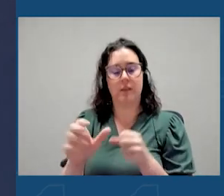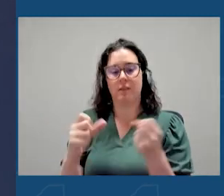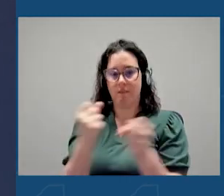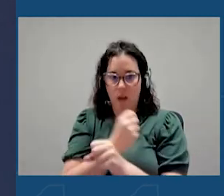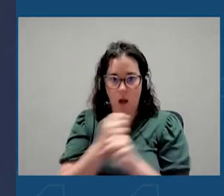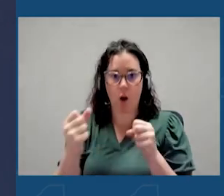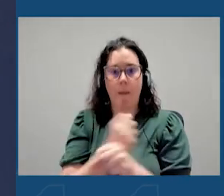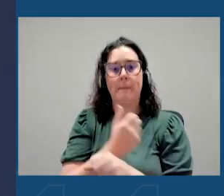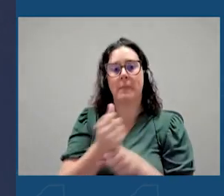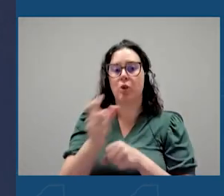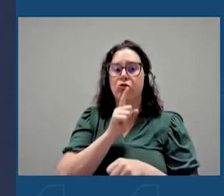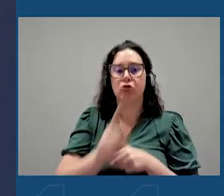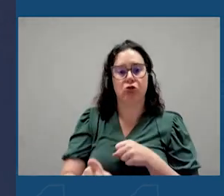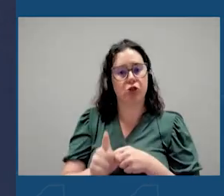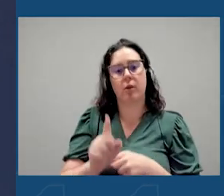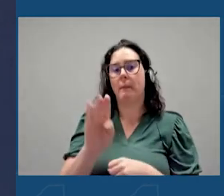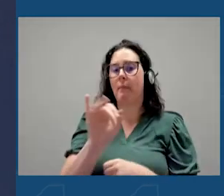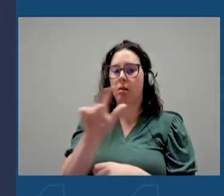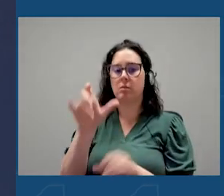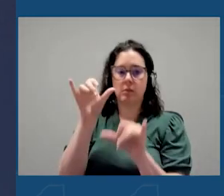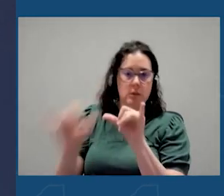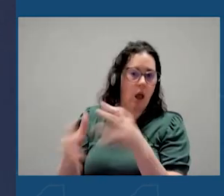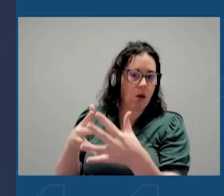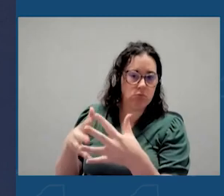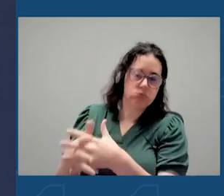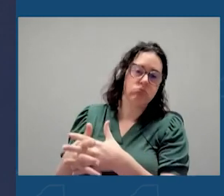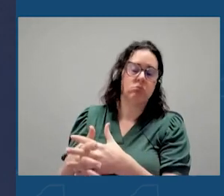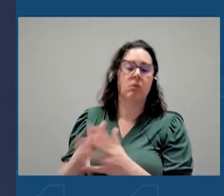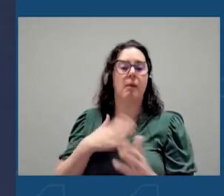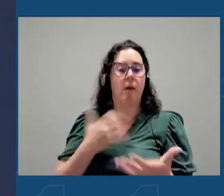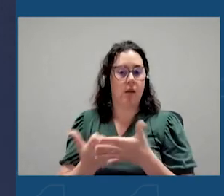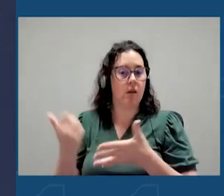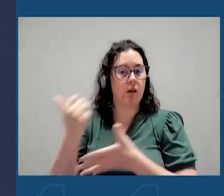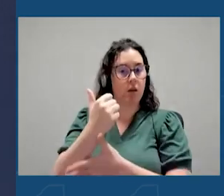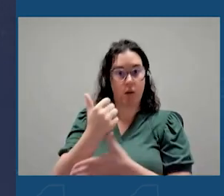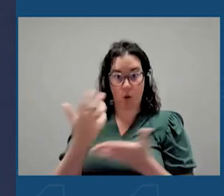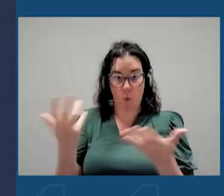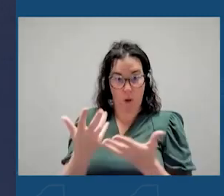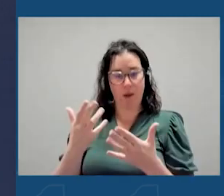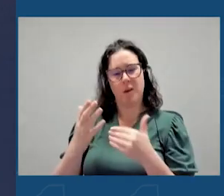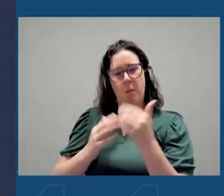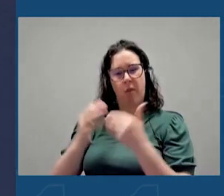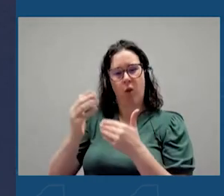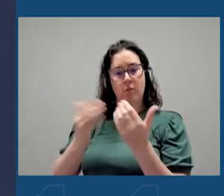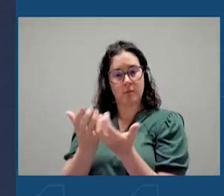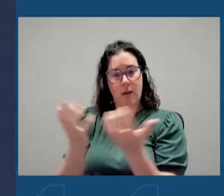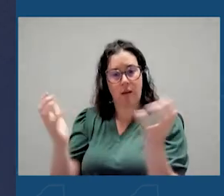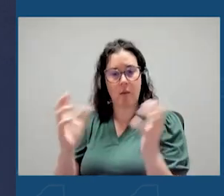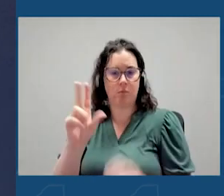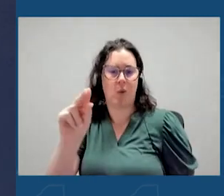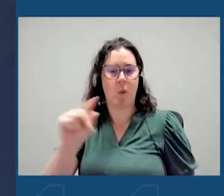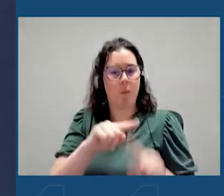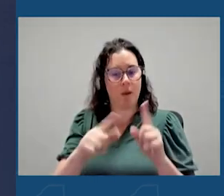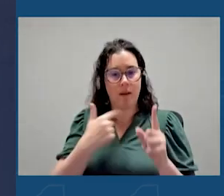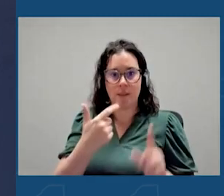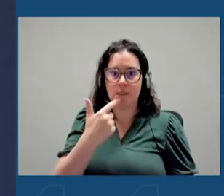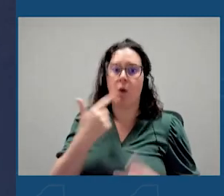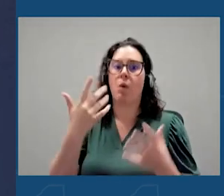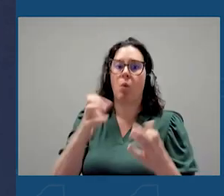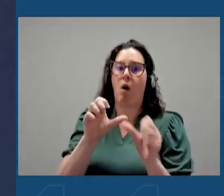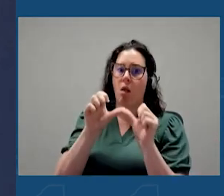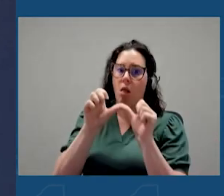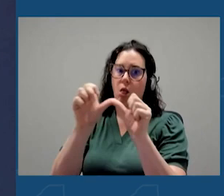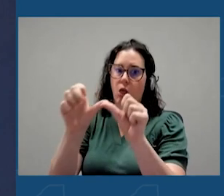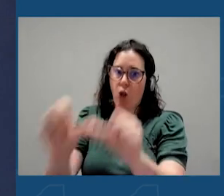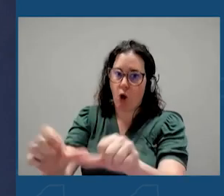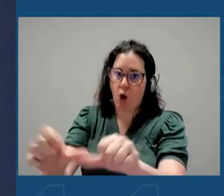here in Buffalo as well. I thank you. My number one priority was not just to build a stadium. I said we need a long-term commitment to